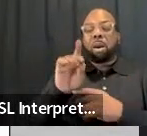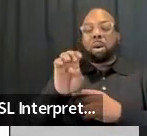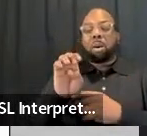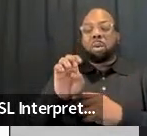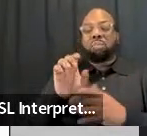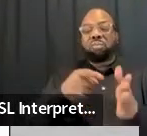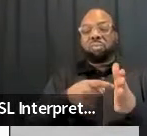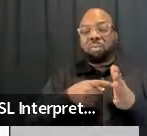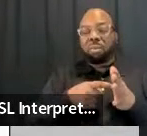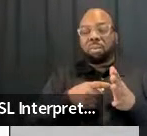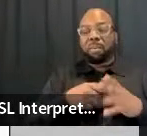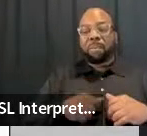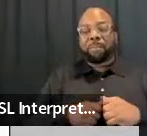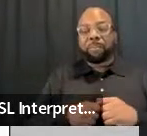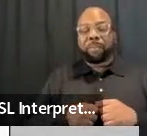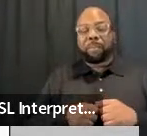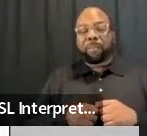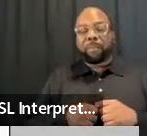Next slide.